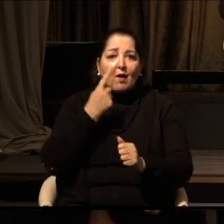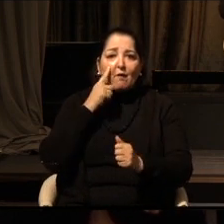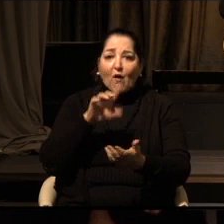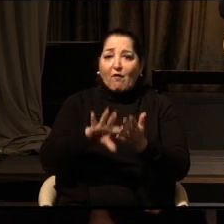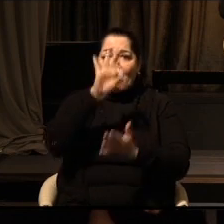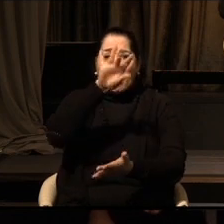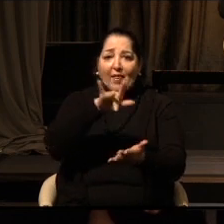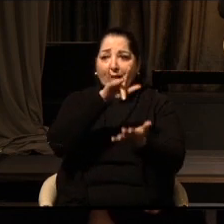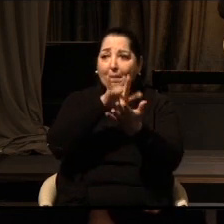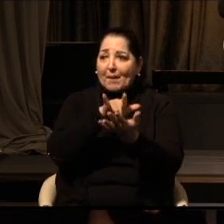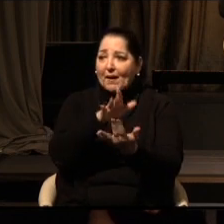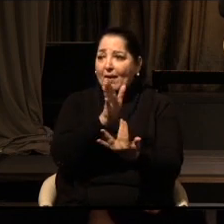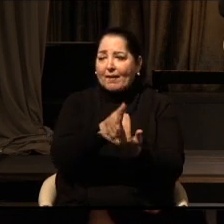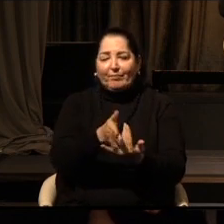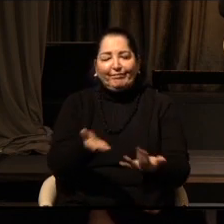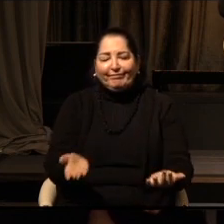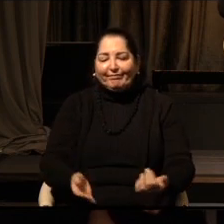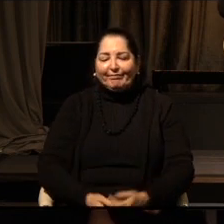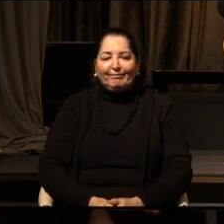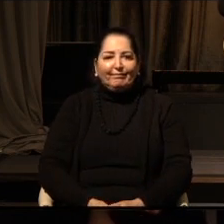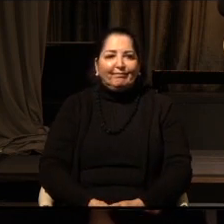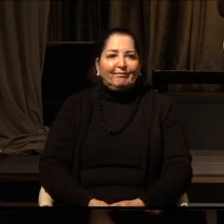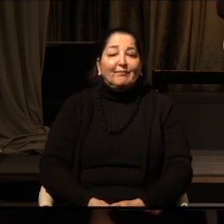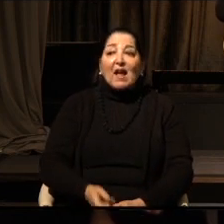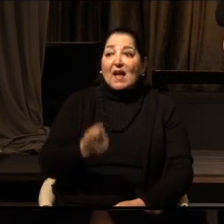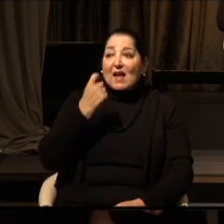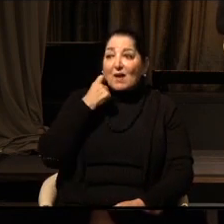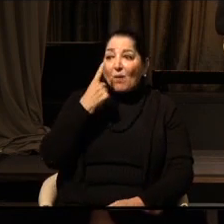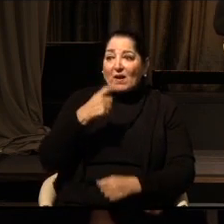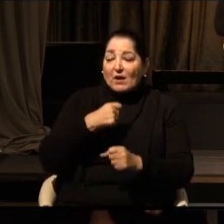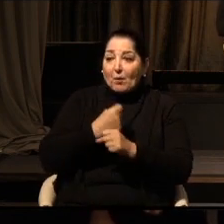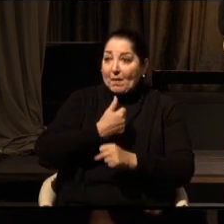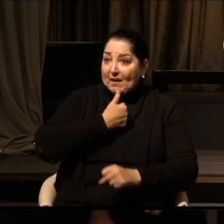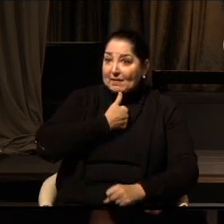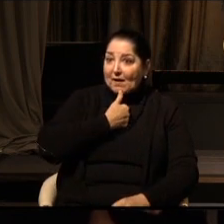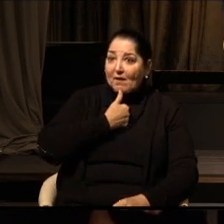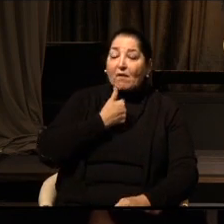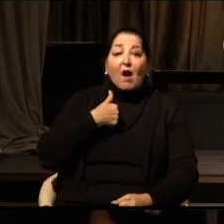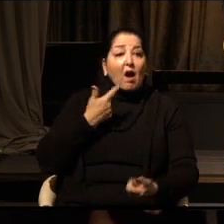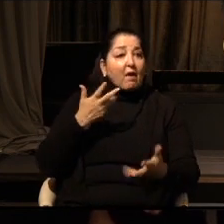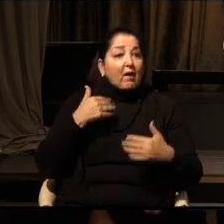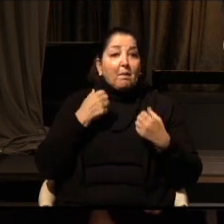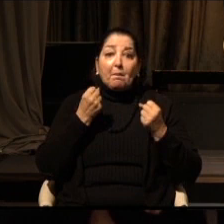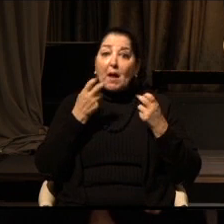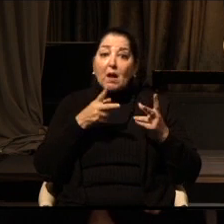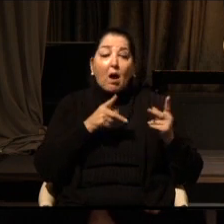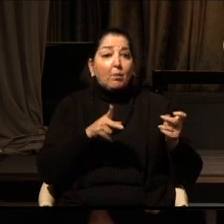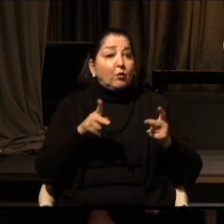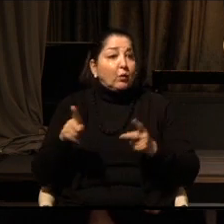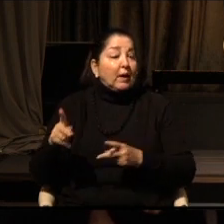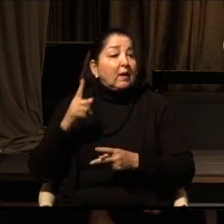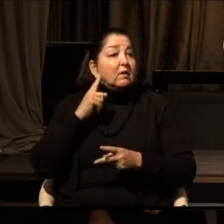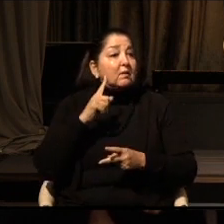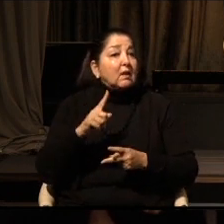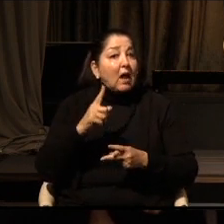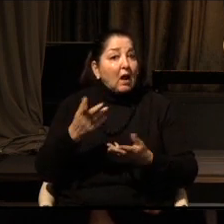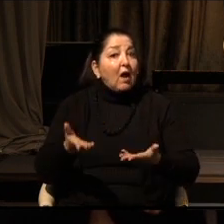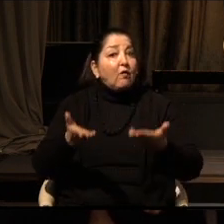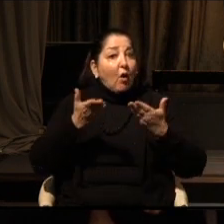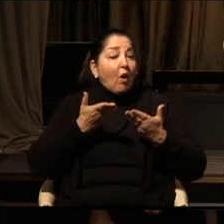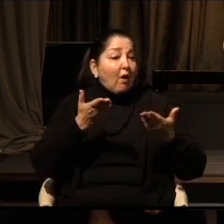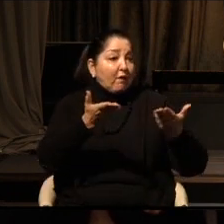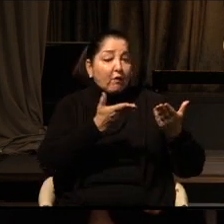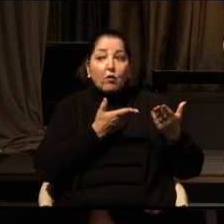In this past year, I myself have come across, have had many opportunities that have come to the table for